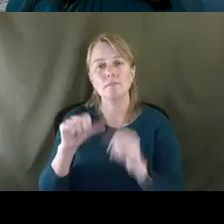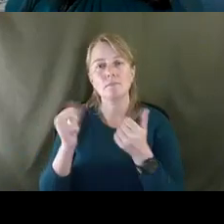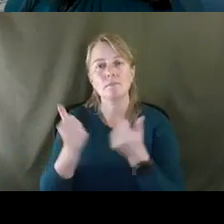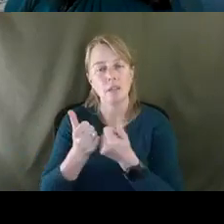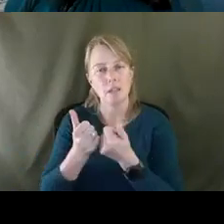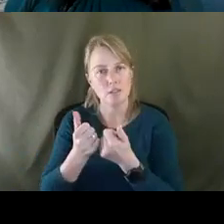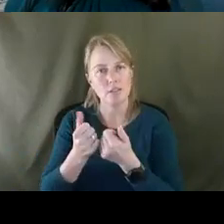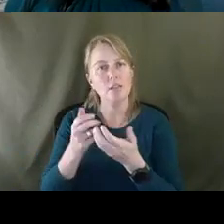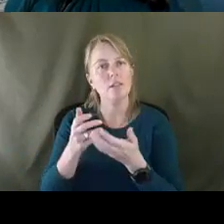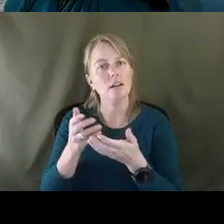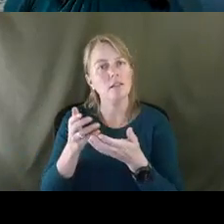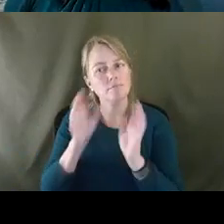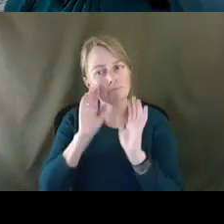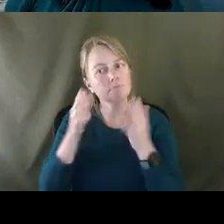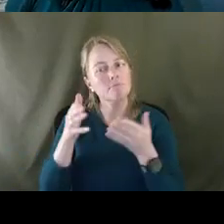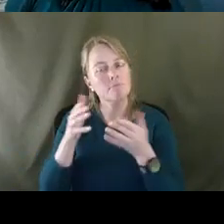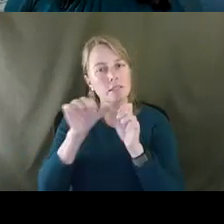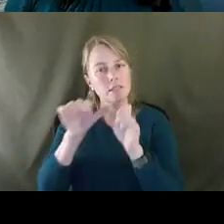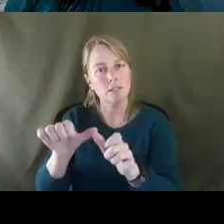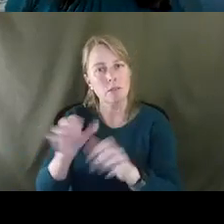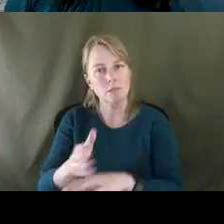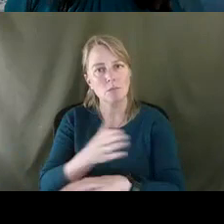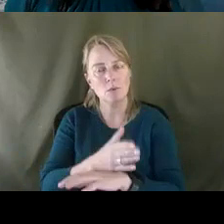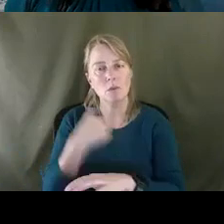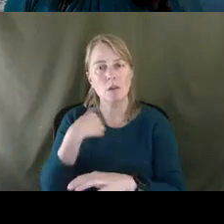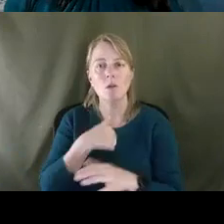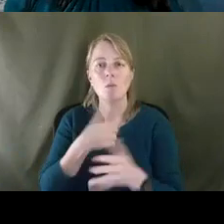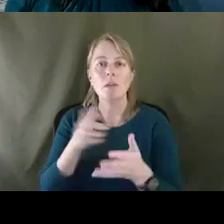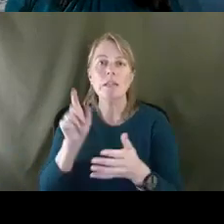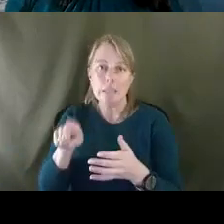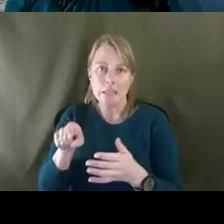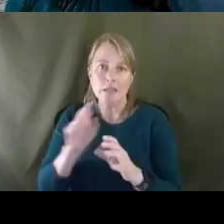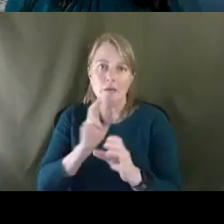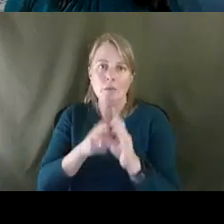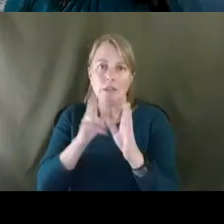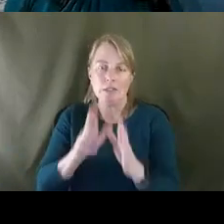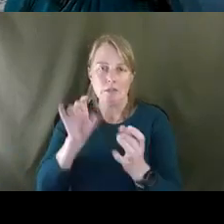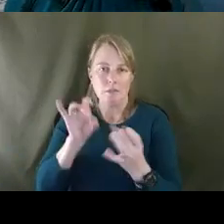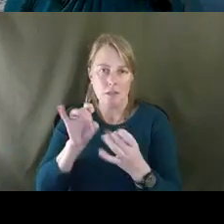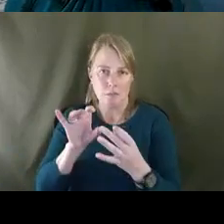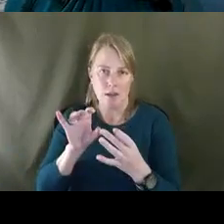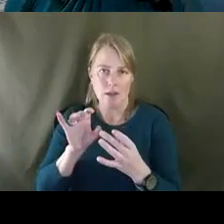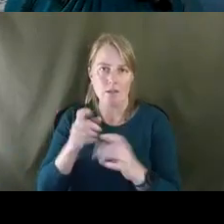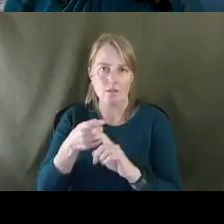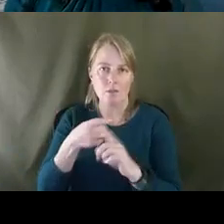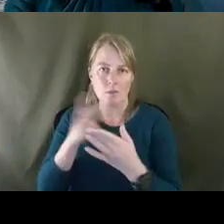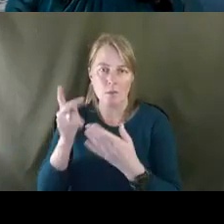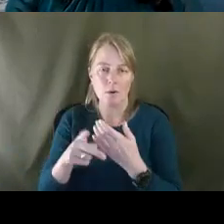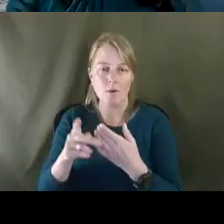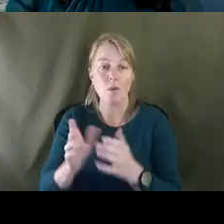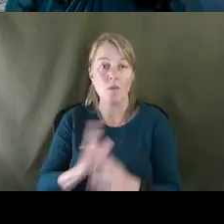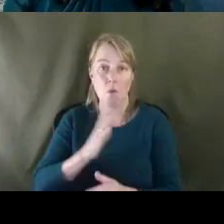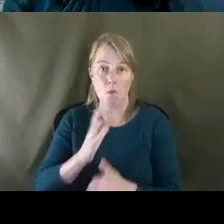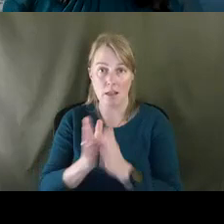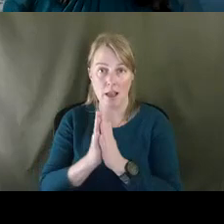embraces continuous improvement, it is vital that we get participant feedback throughout the program. We formally ask for feedback at